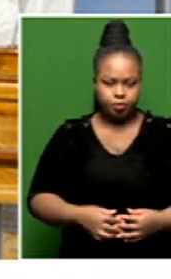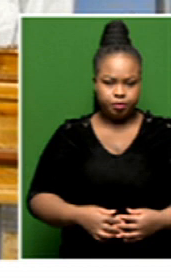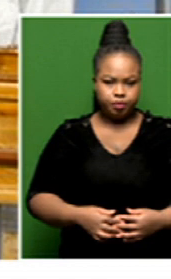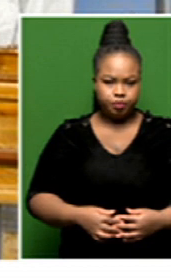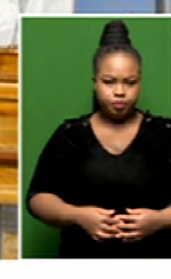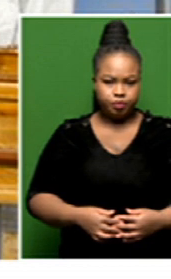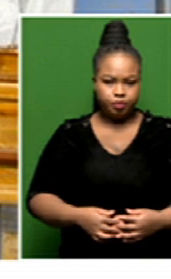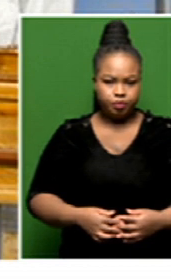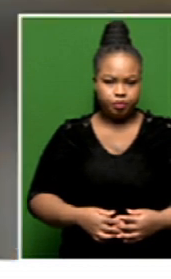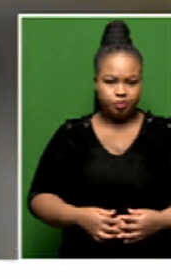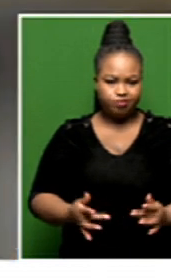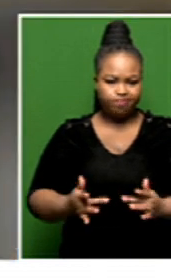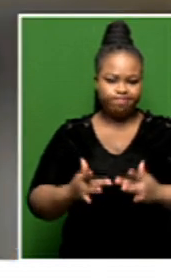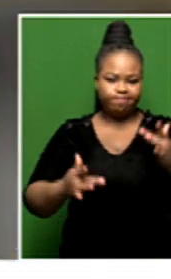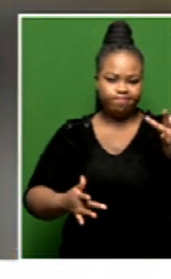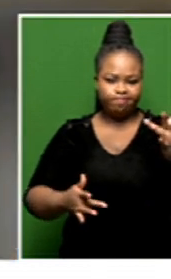Omelga?